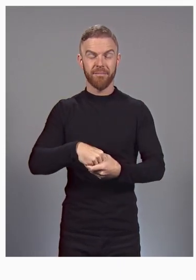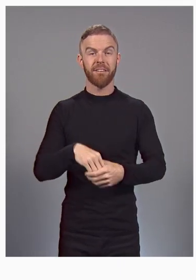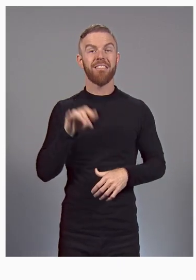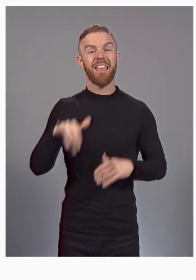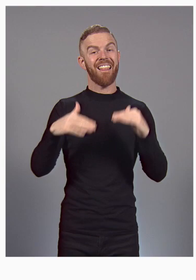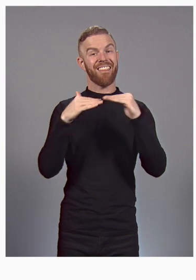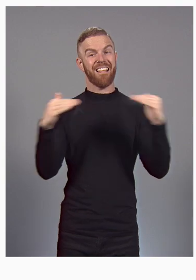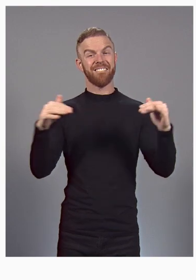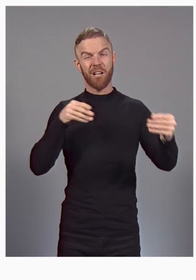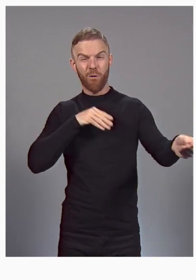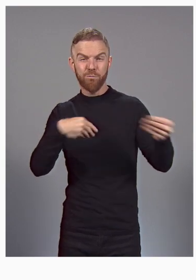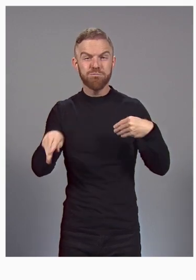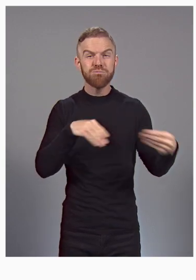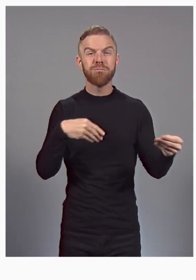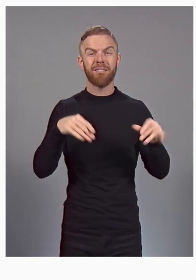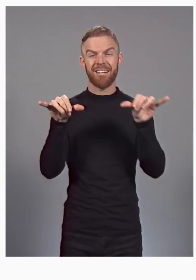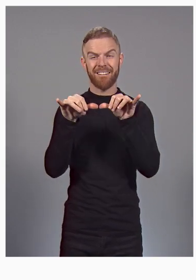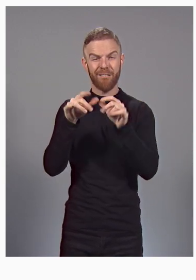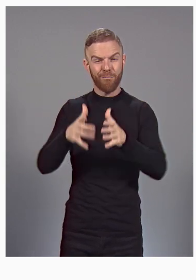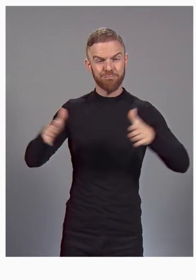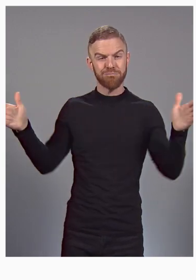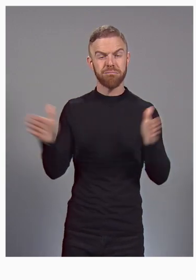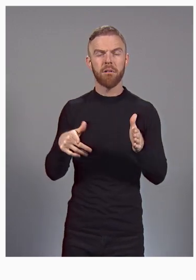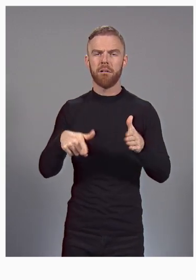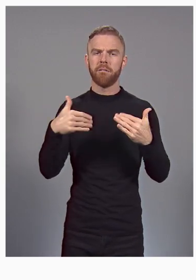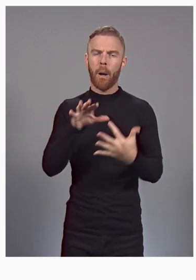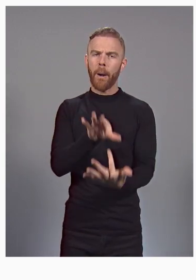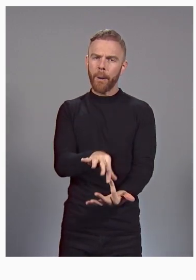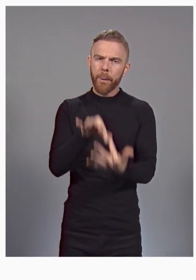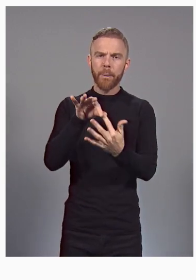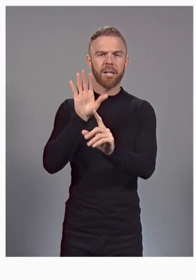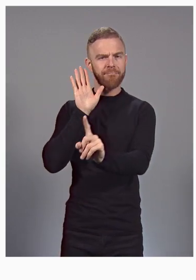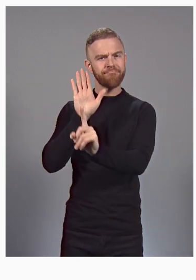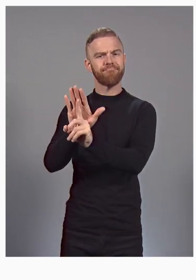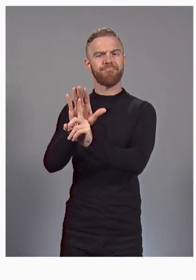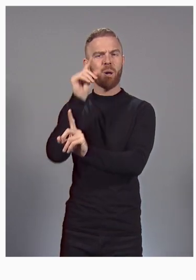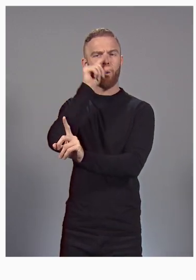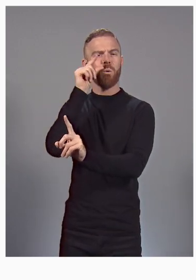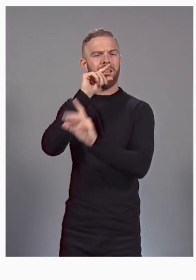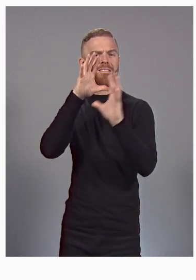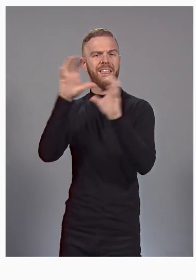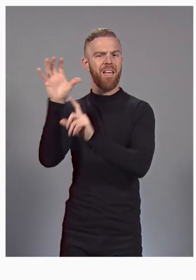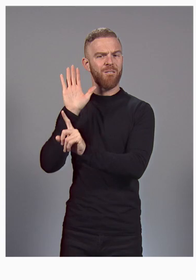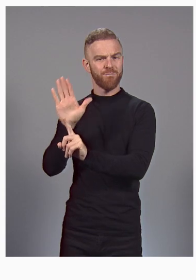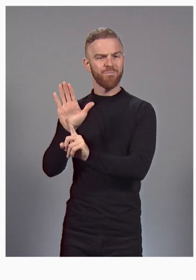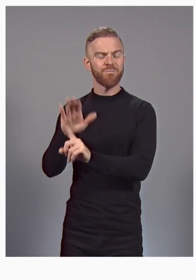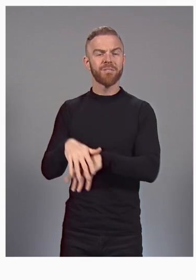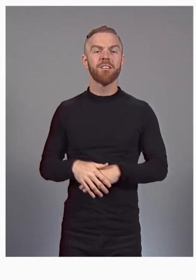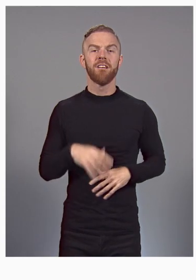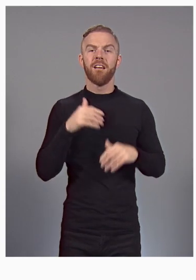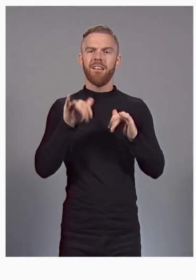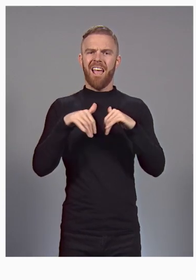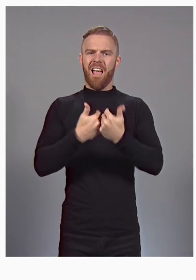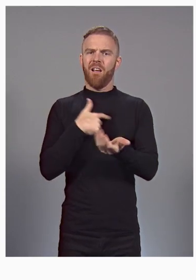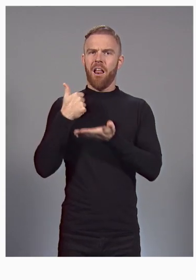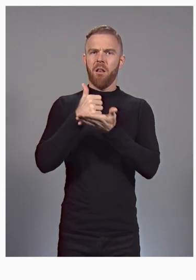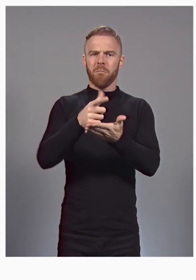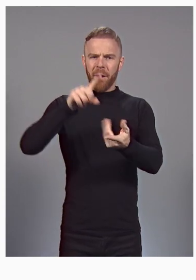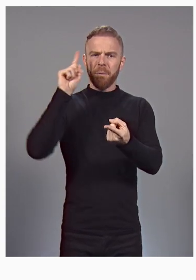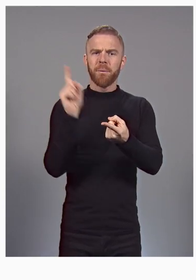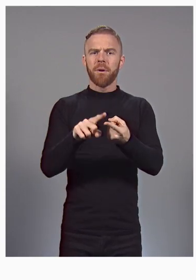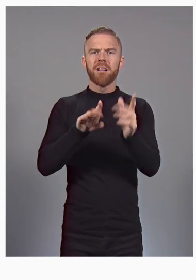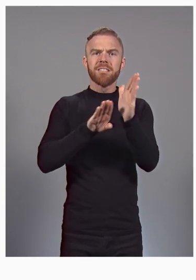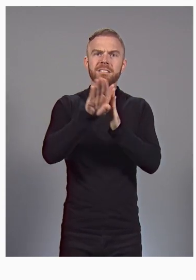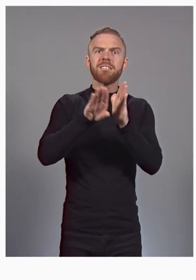This level of flexibility and scalability is unique to Google Cloud, and that's how we help you reduce the development time